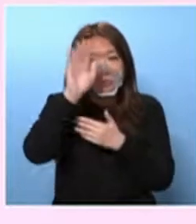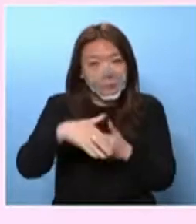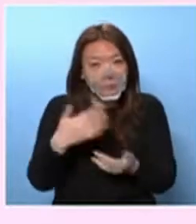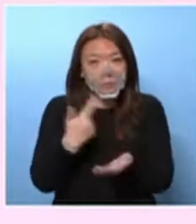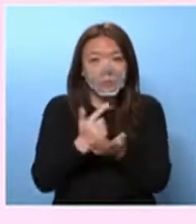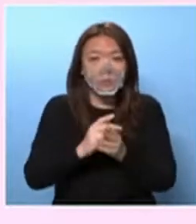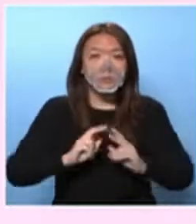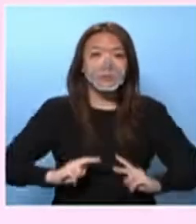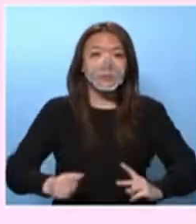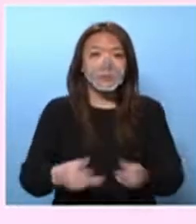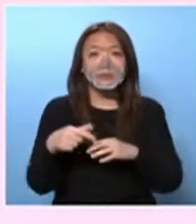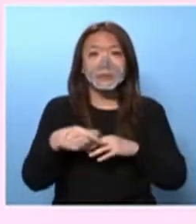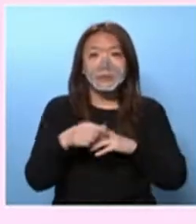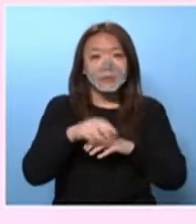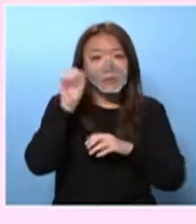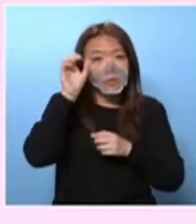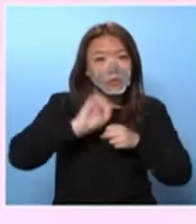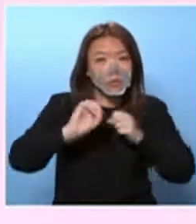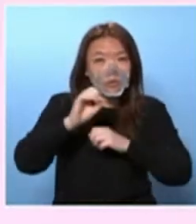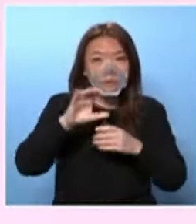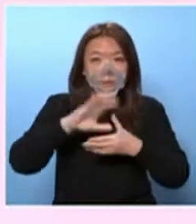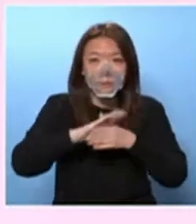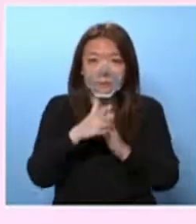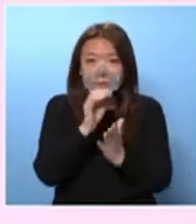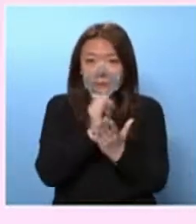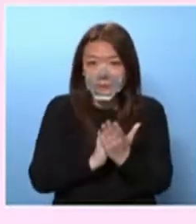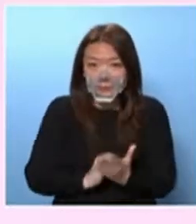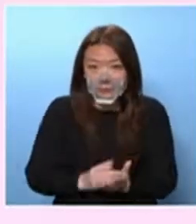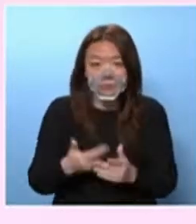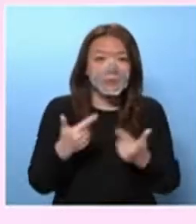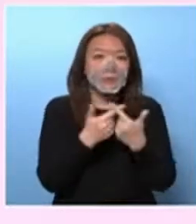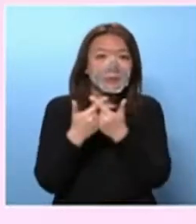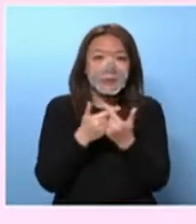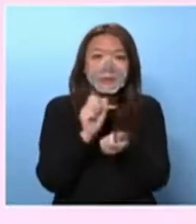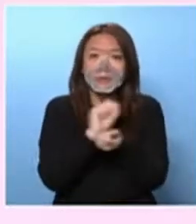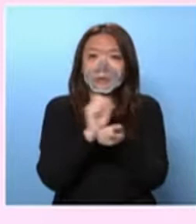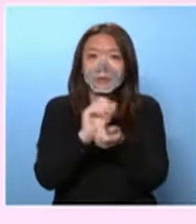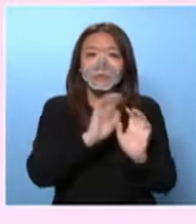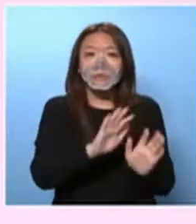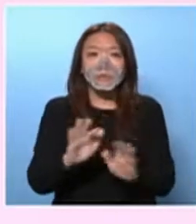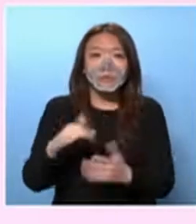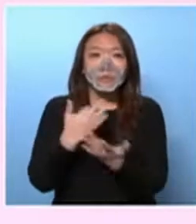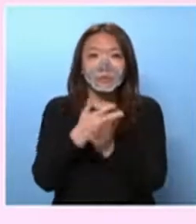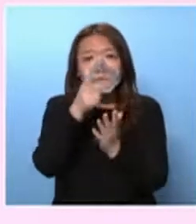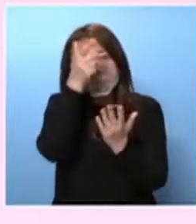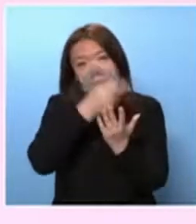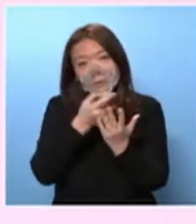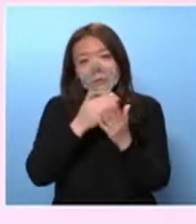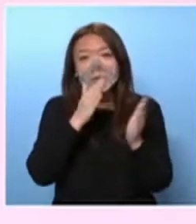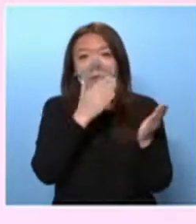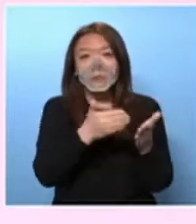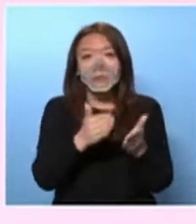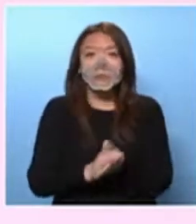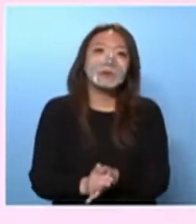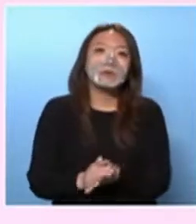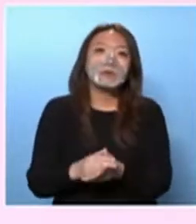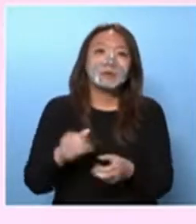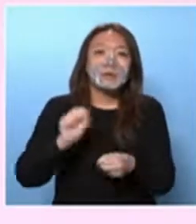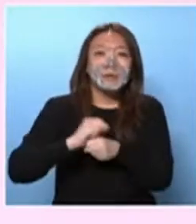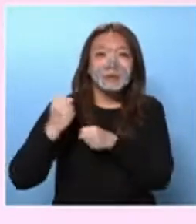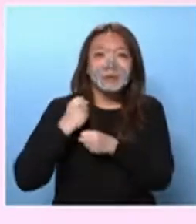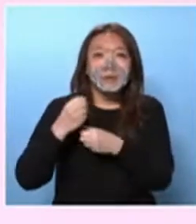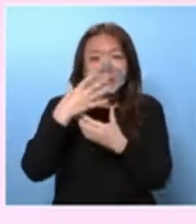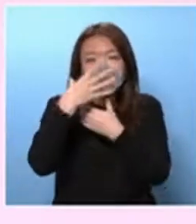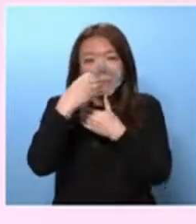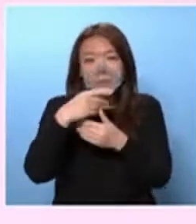professionals. This is to complement Hong Kong's policy direction to accord priority to the development of finance, I&T, arts and culture, as well as